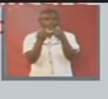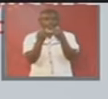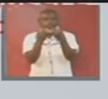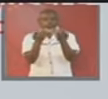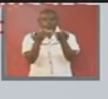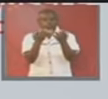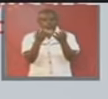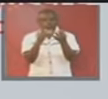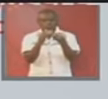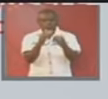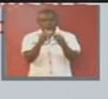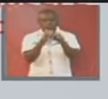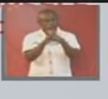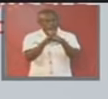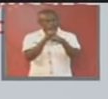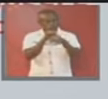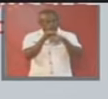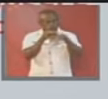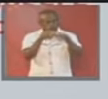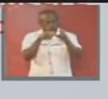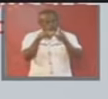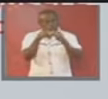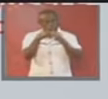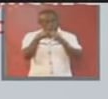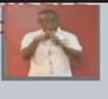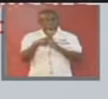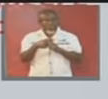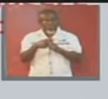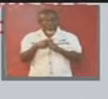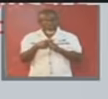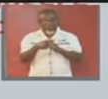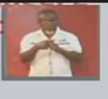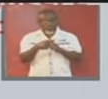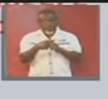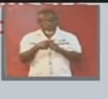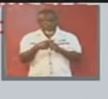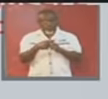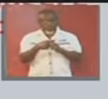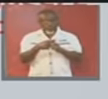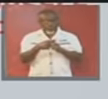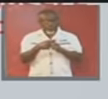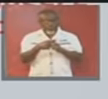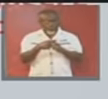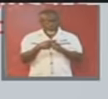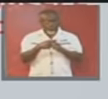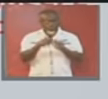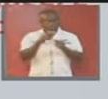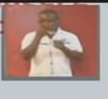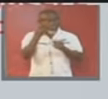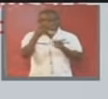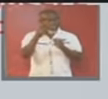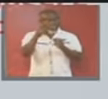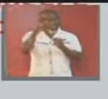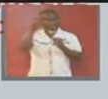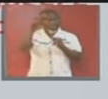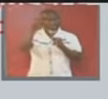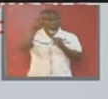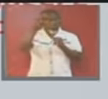from the UK. They had, in the space of hours, isolate the UK because their borders were